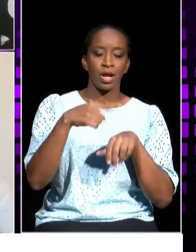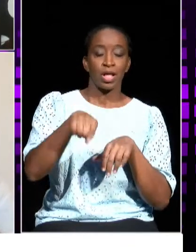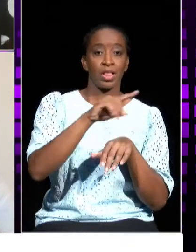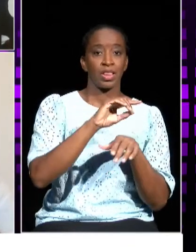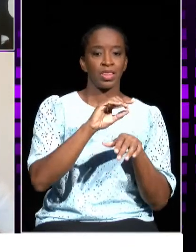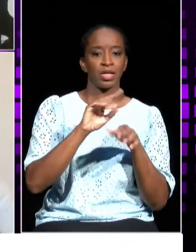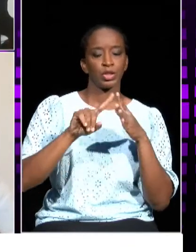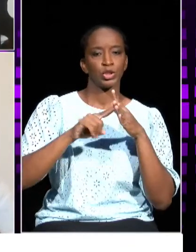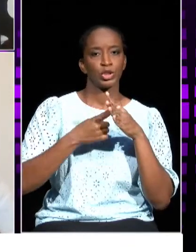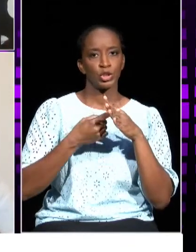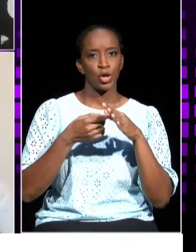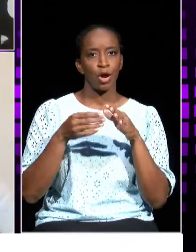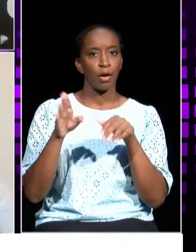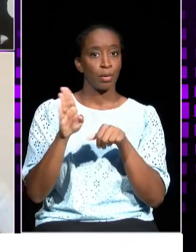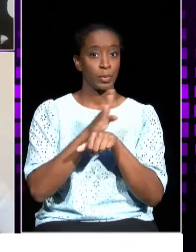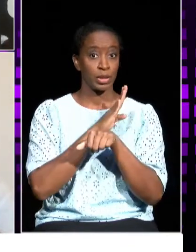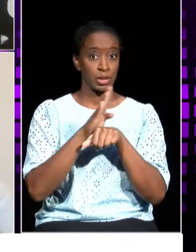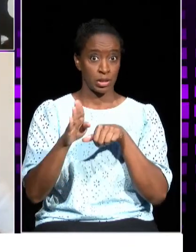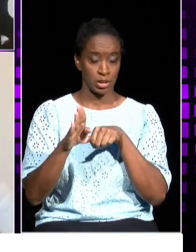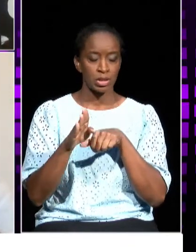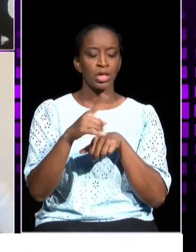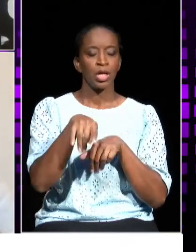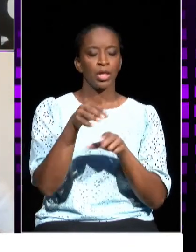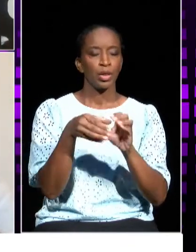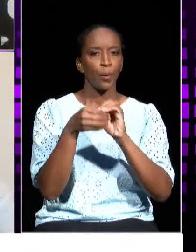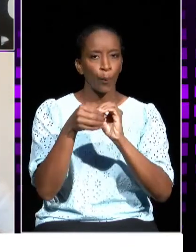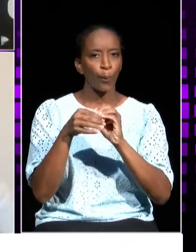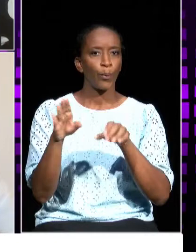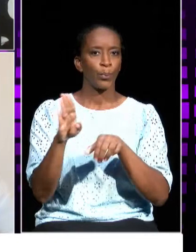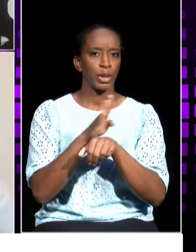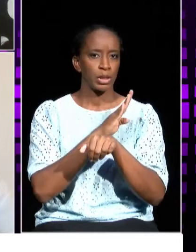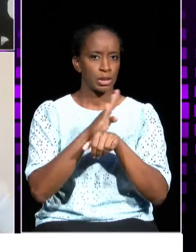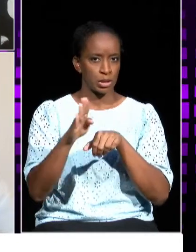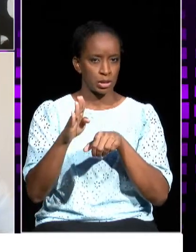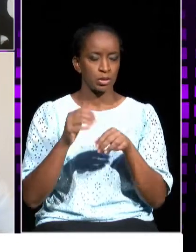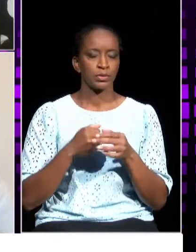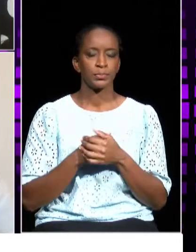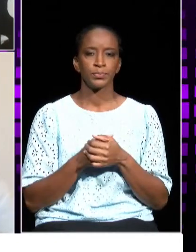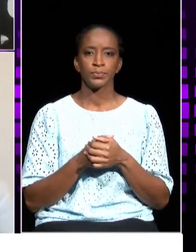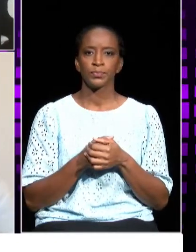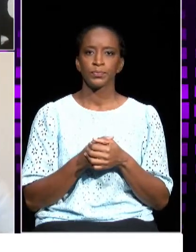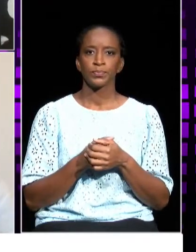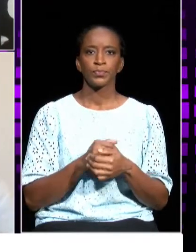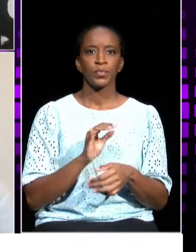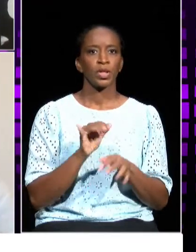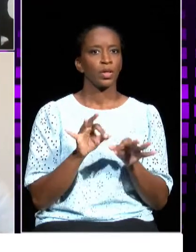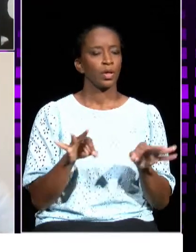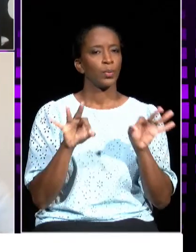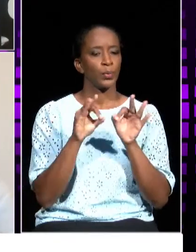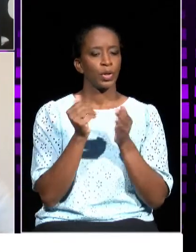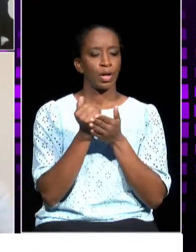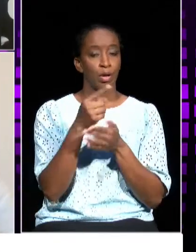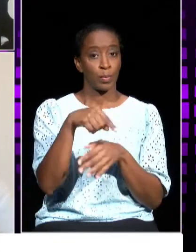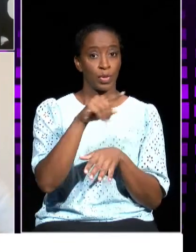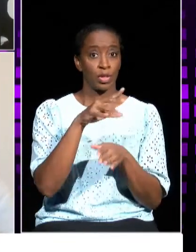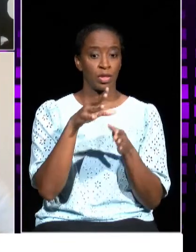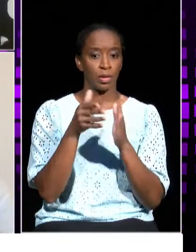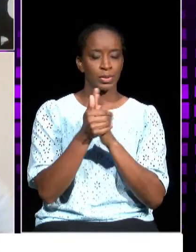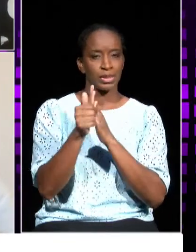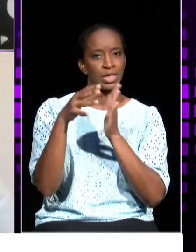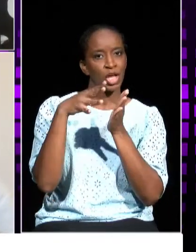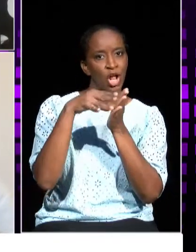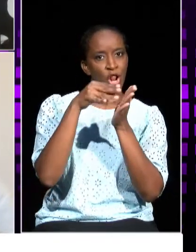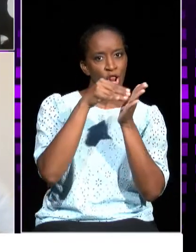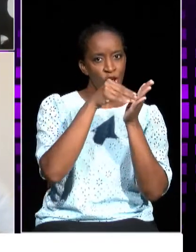And so entrepreneurship is a very important way for young persons to find ways to use their skills. Maybe we can get into a